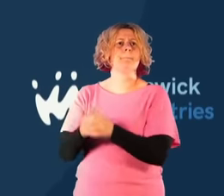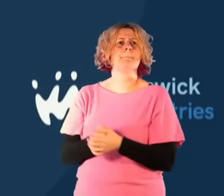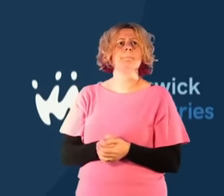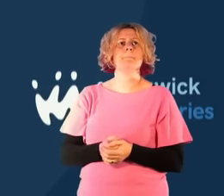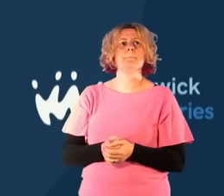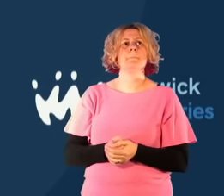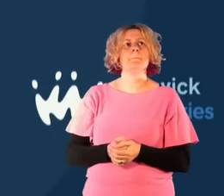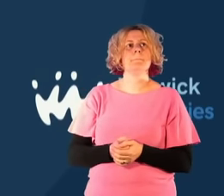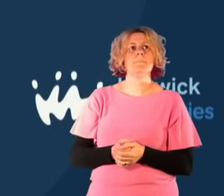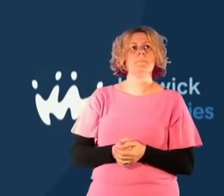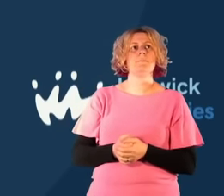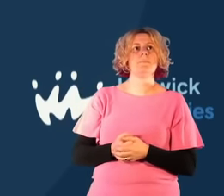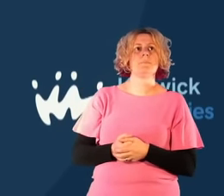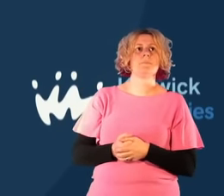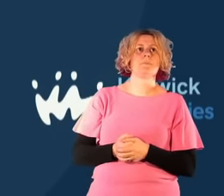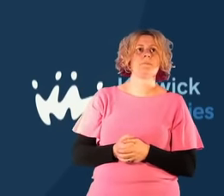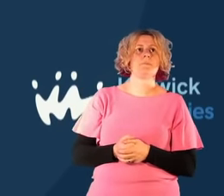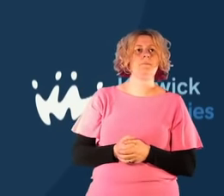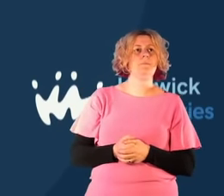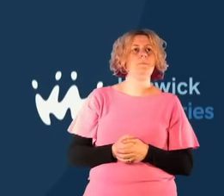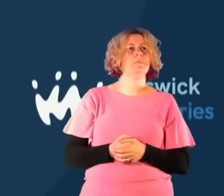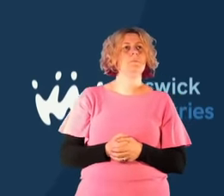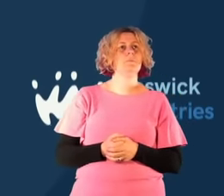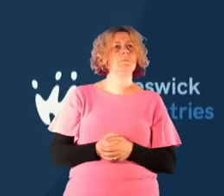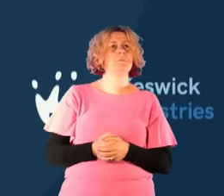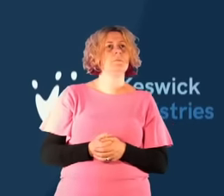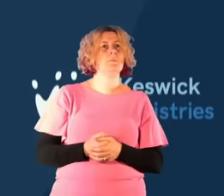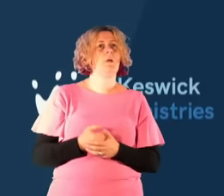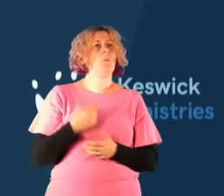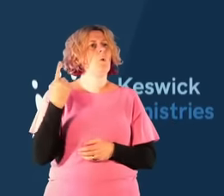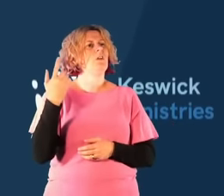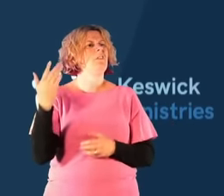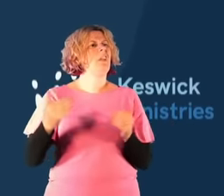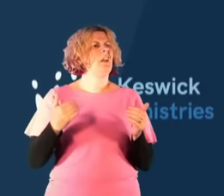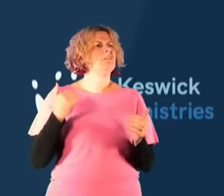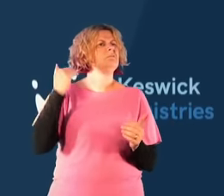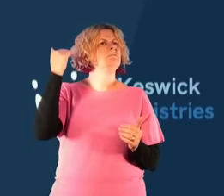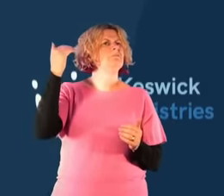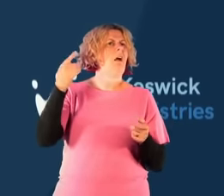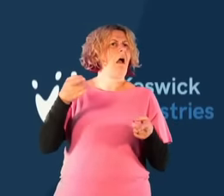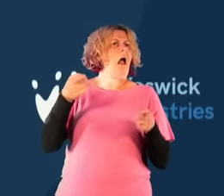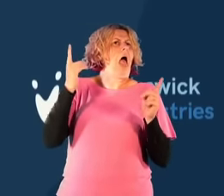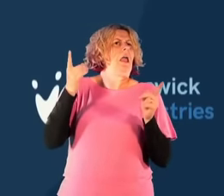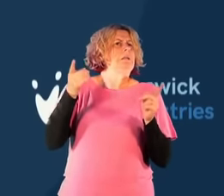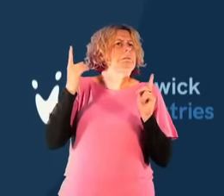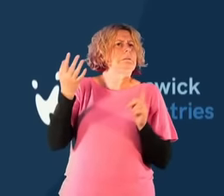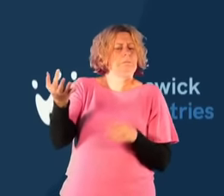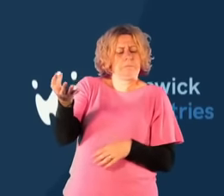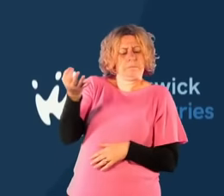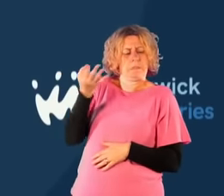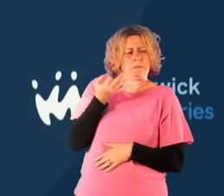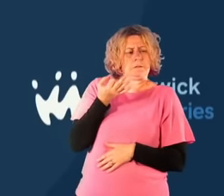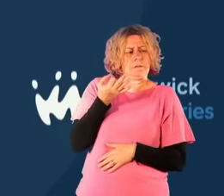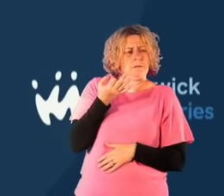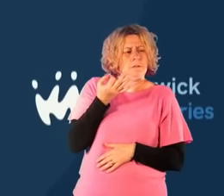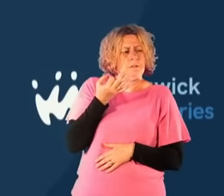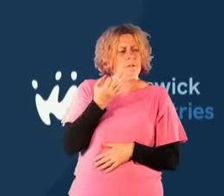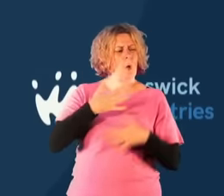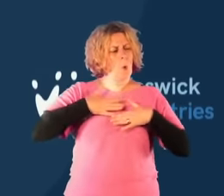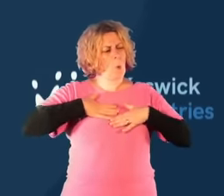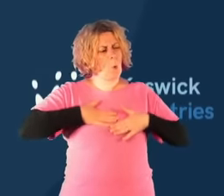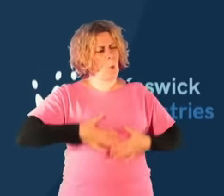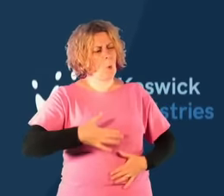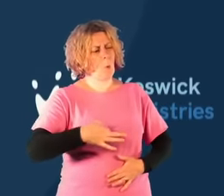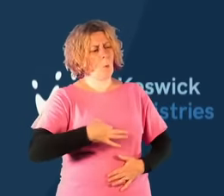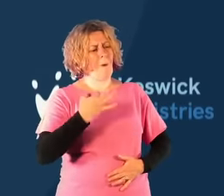Amen. Then one of the elders asked me, these in white robes,